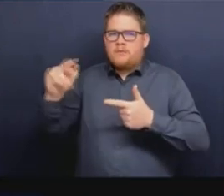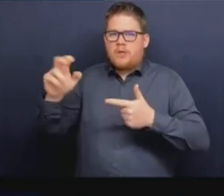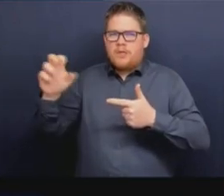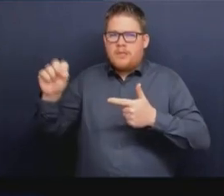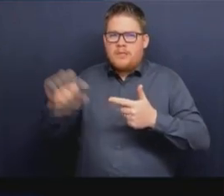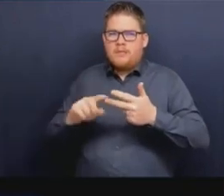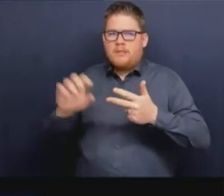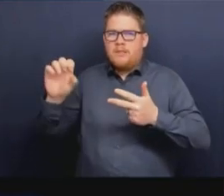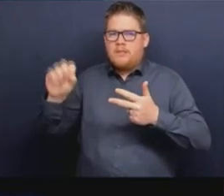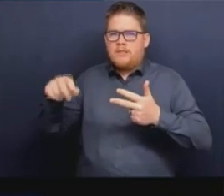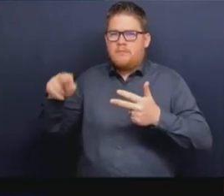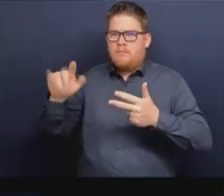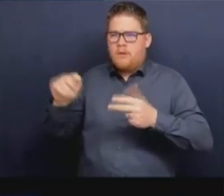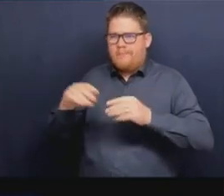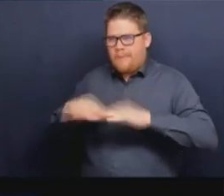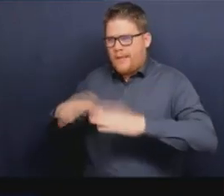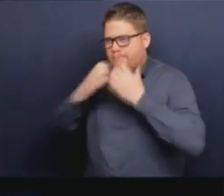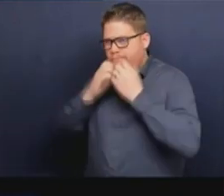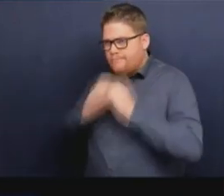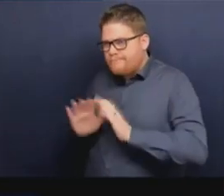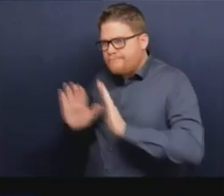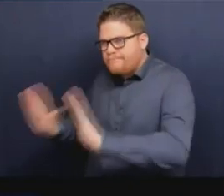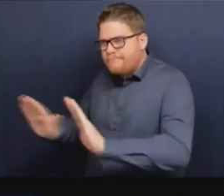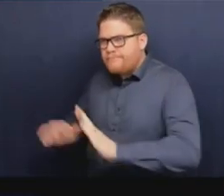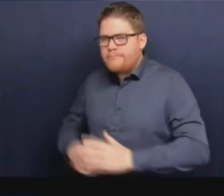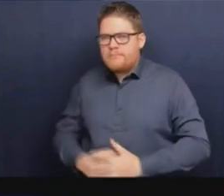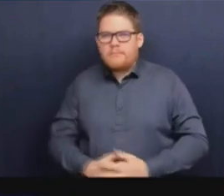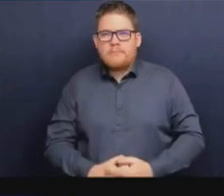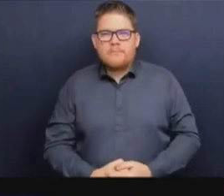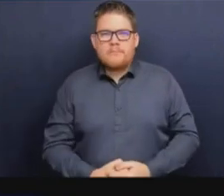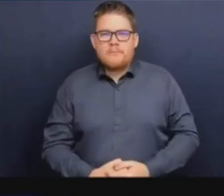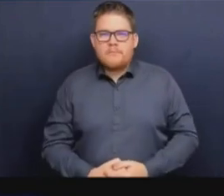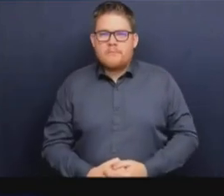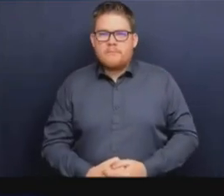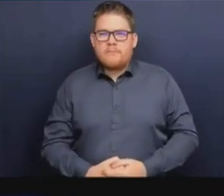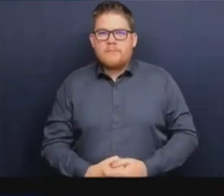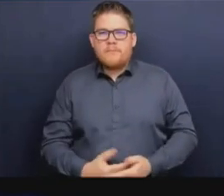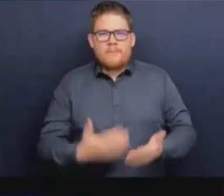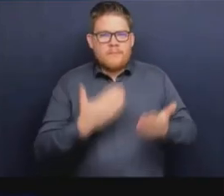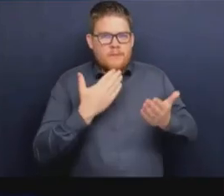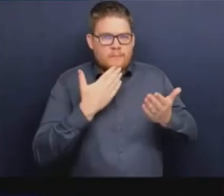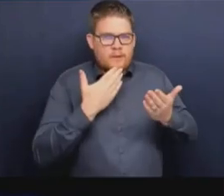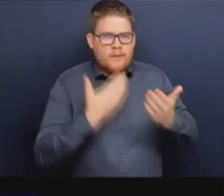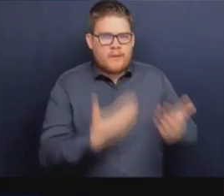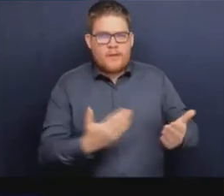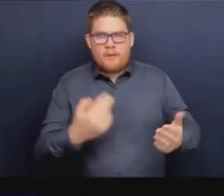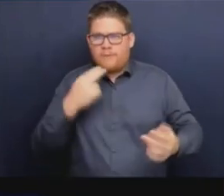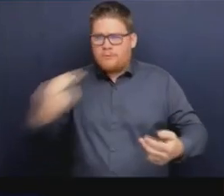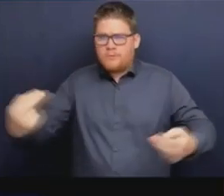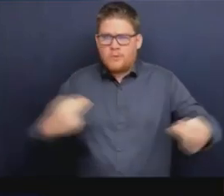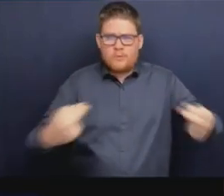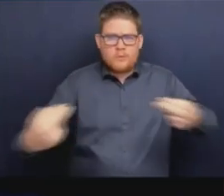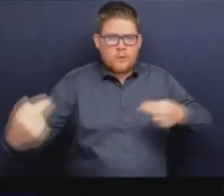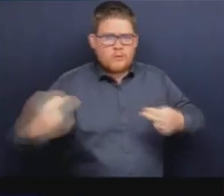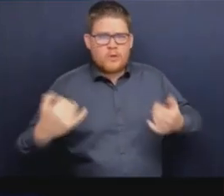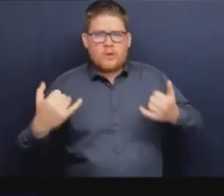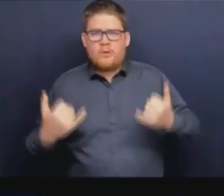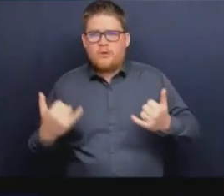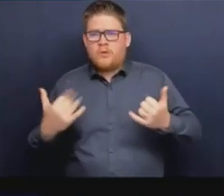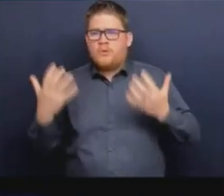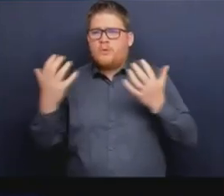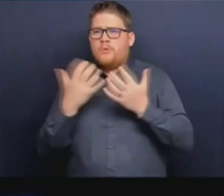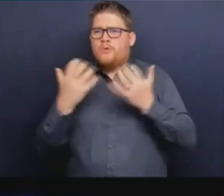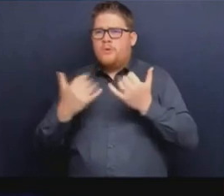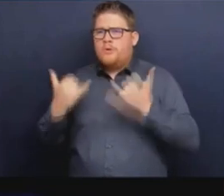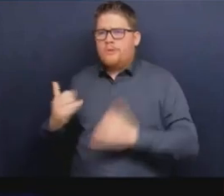for an historic announcement for Indigenous peoples and racialized communities of British Columbia.